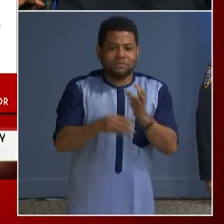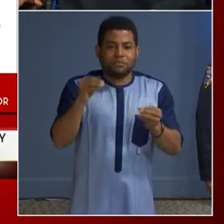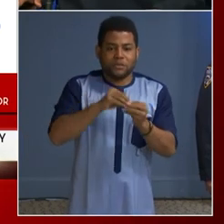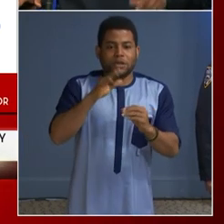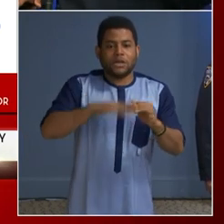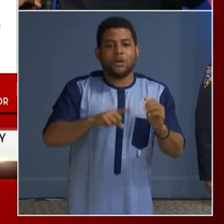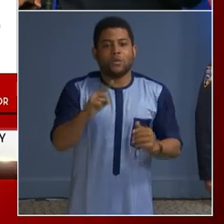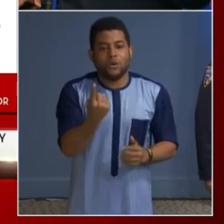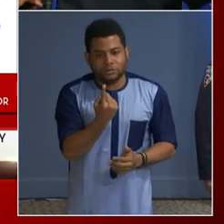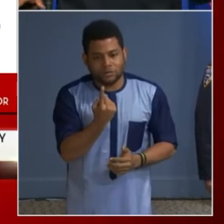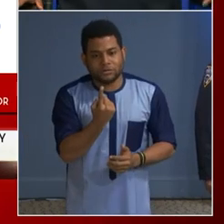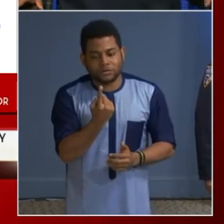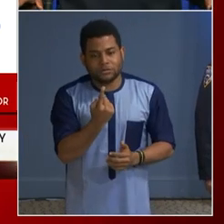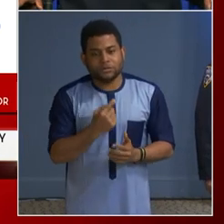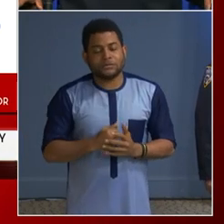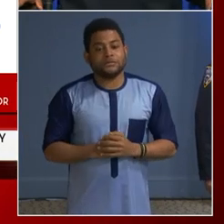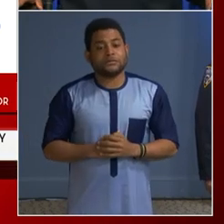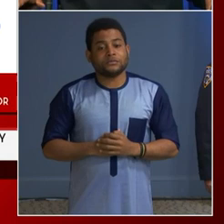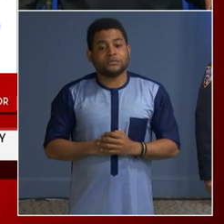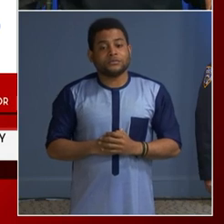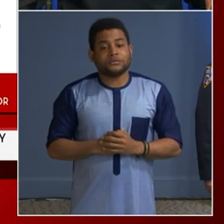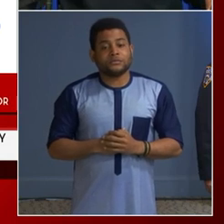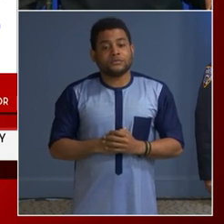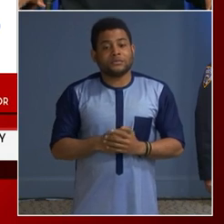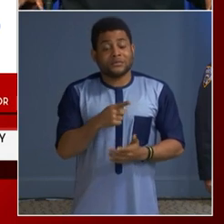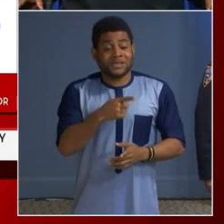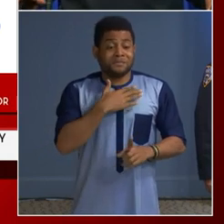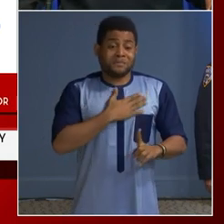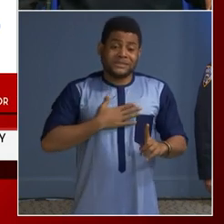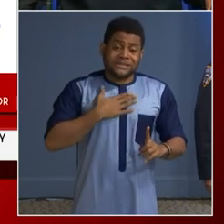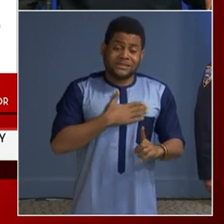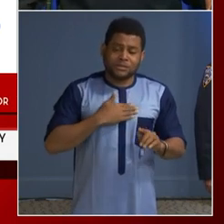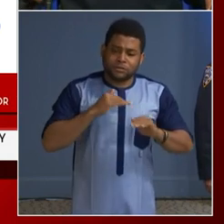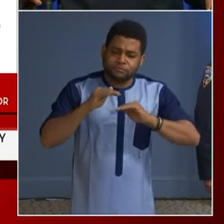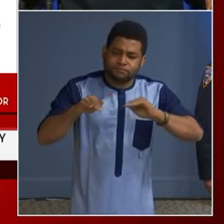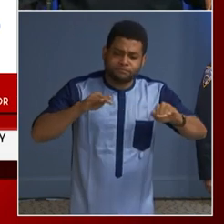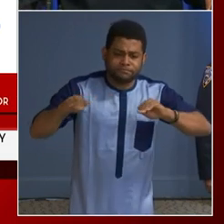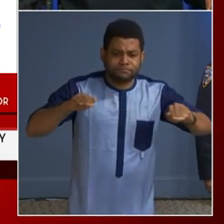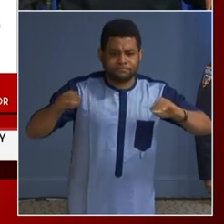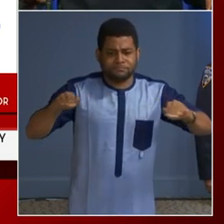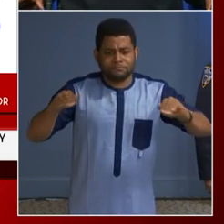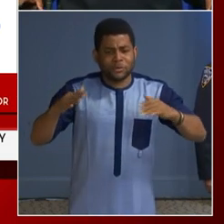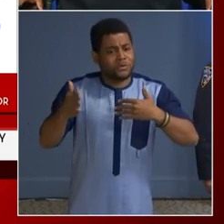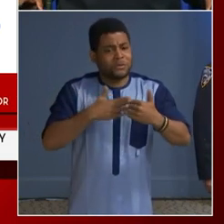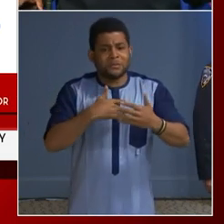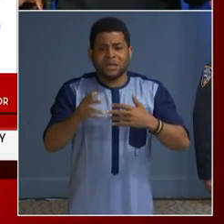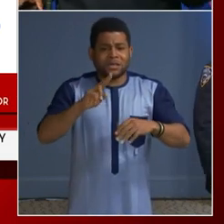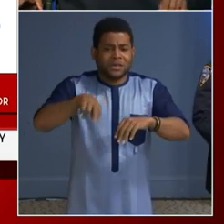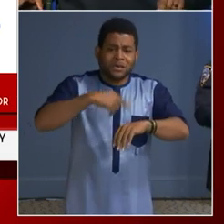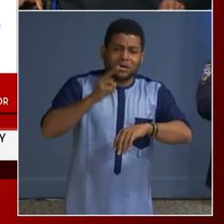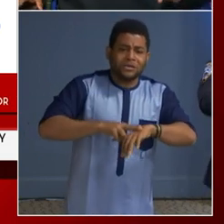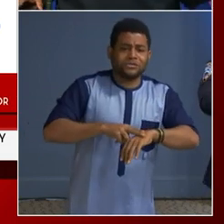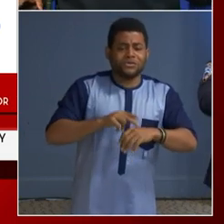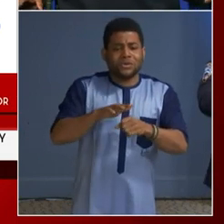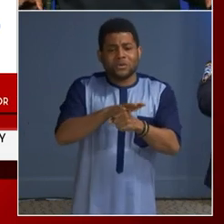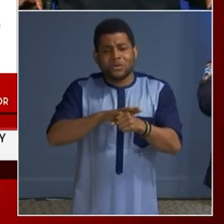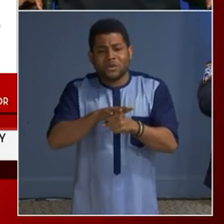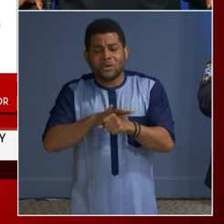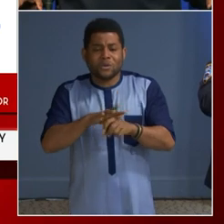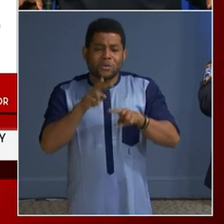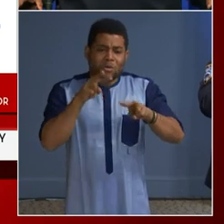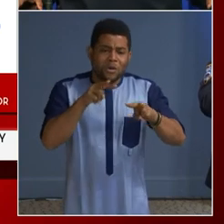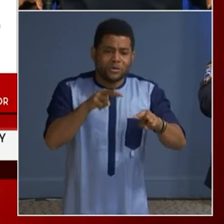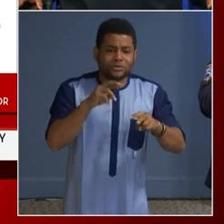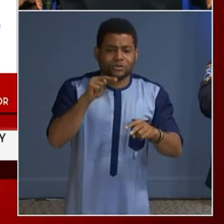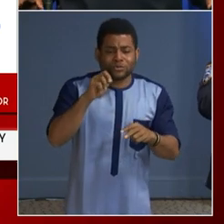the attention of everyone who's watching this, whether it's on a national network or whether it's on a local network. We need to find this